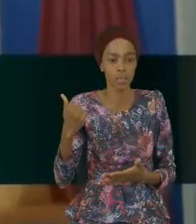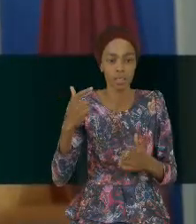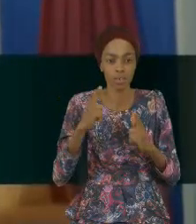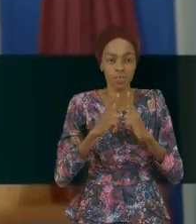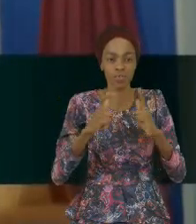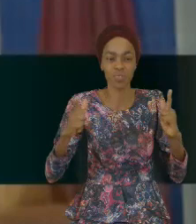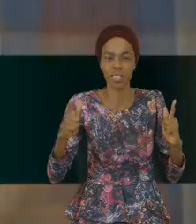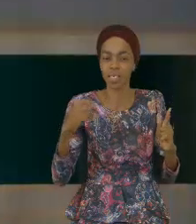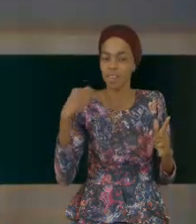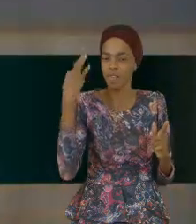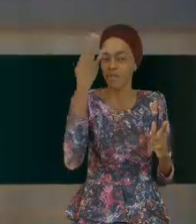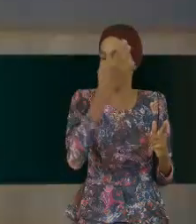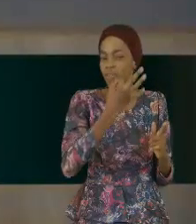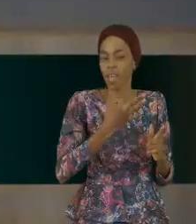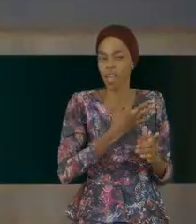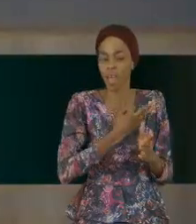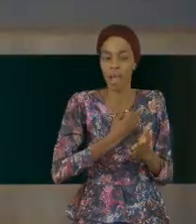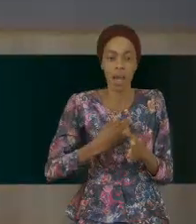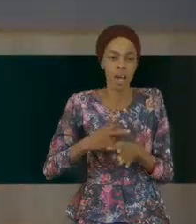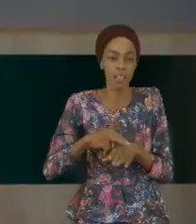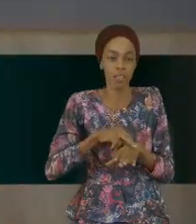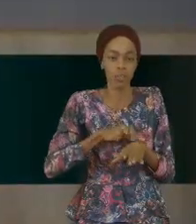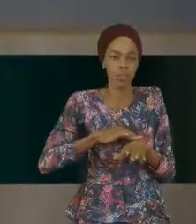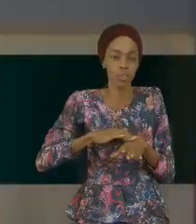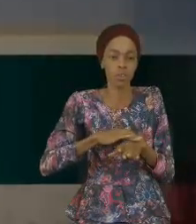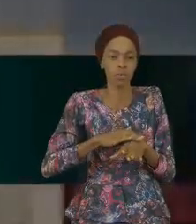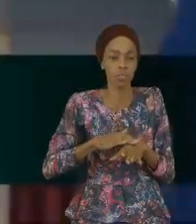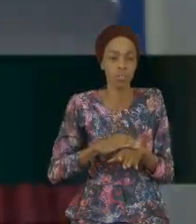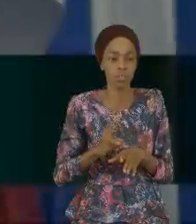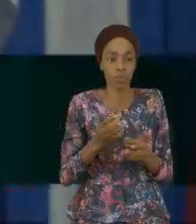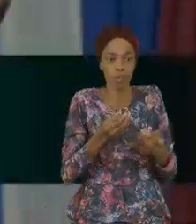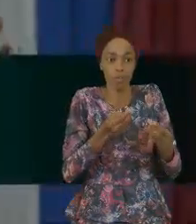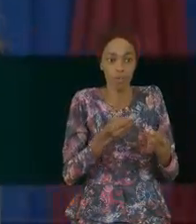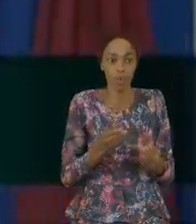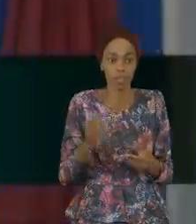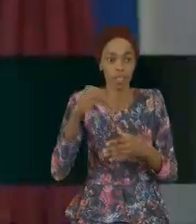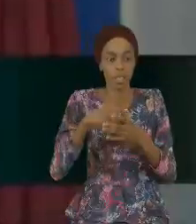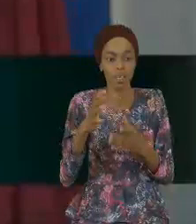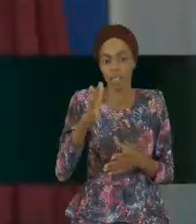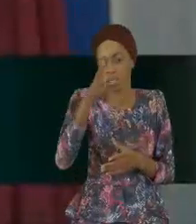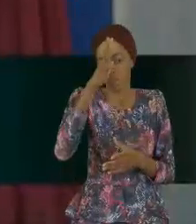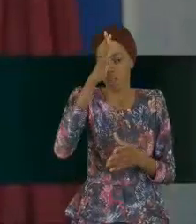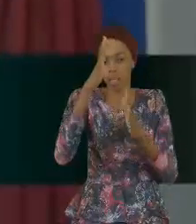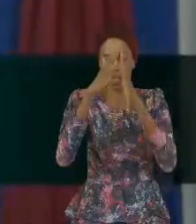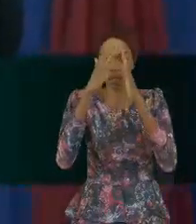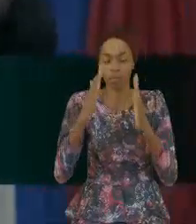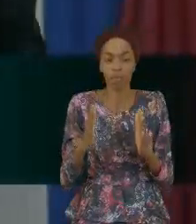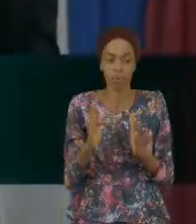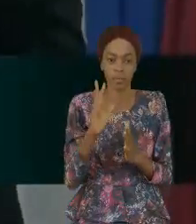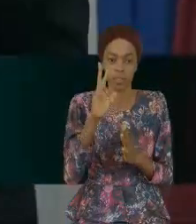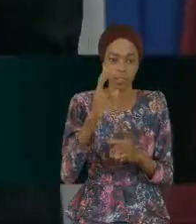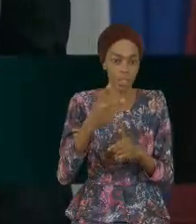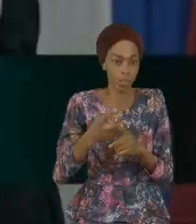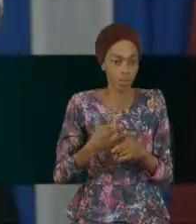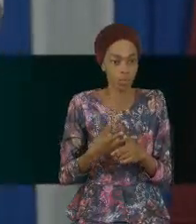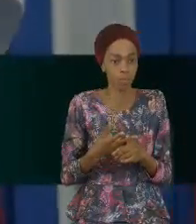fear and nourished up in his father's house 3 months.